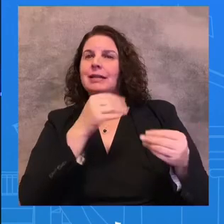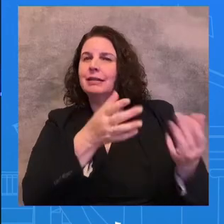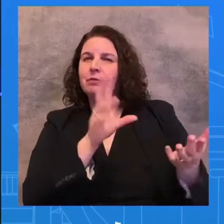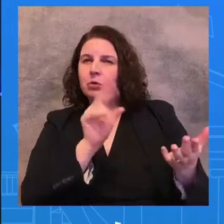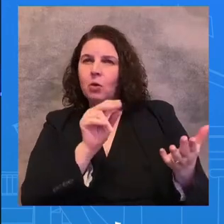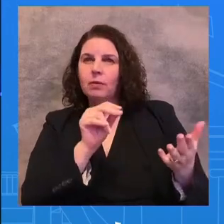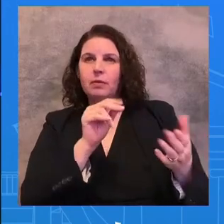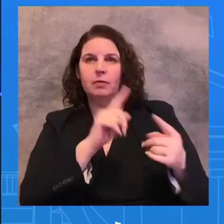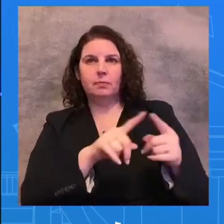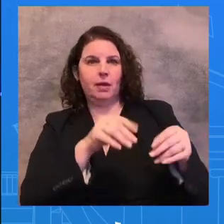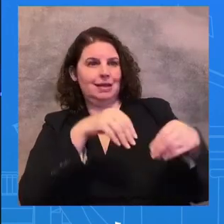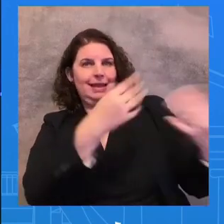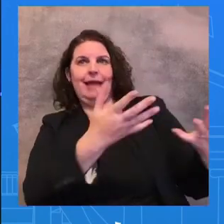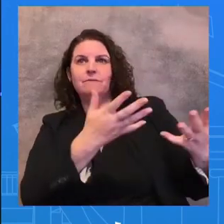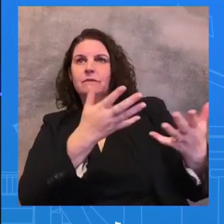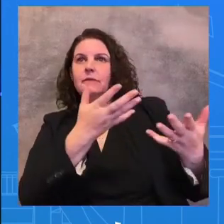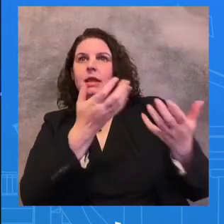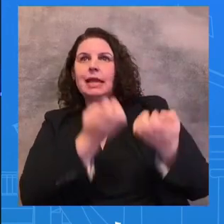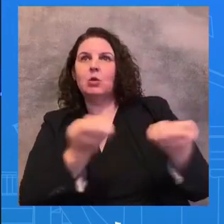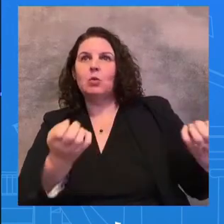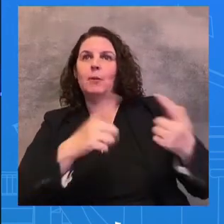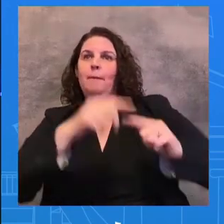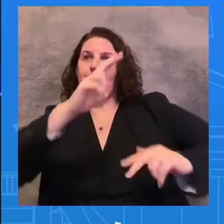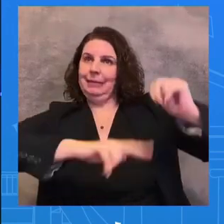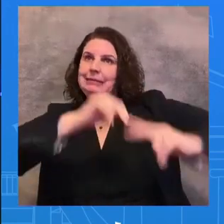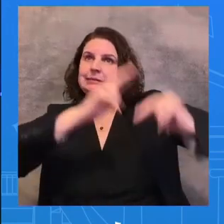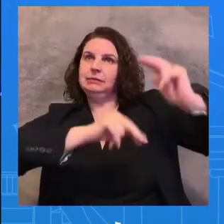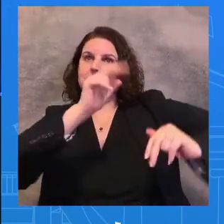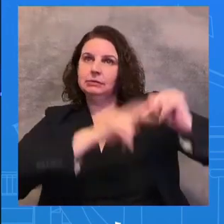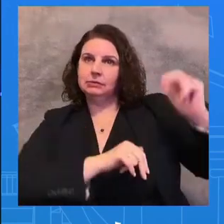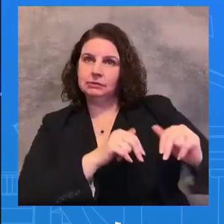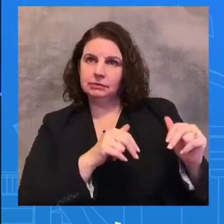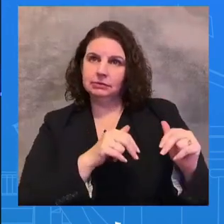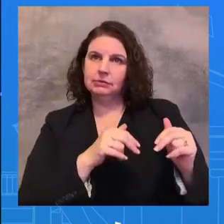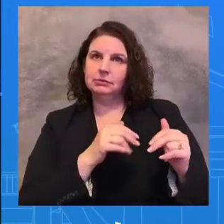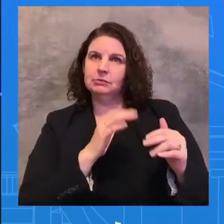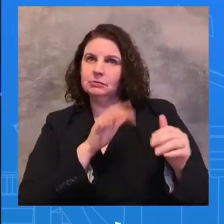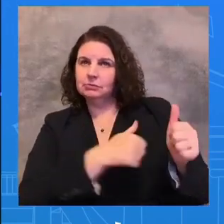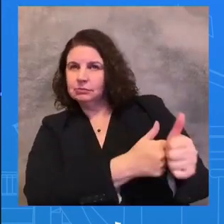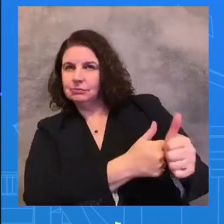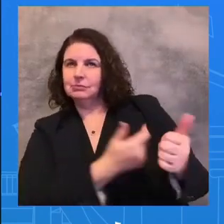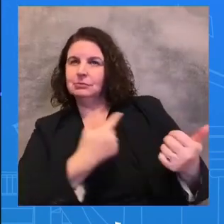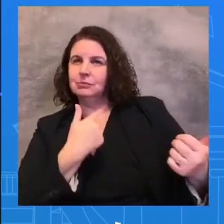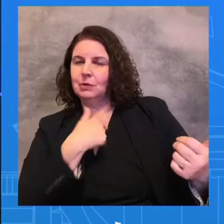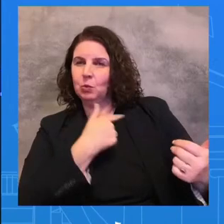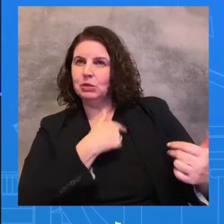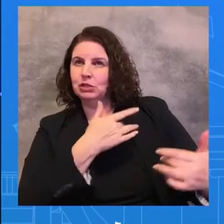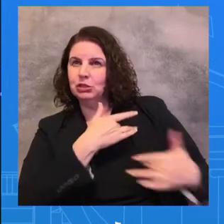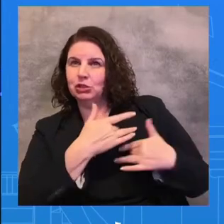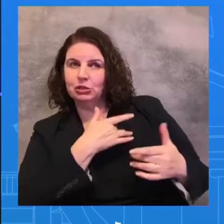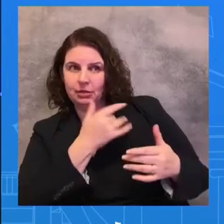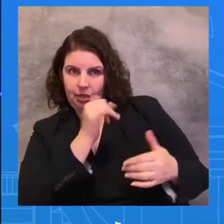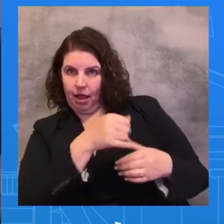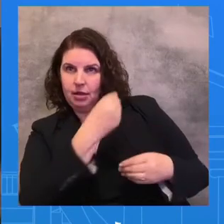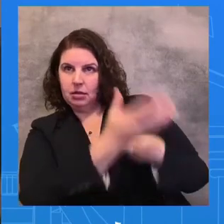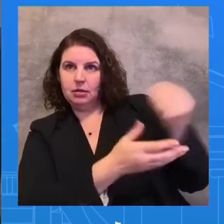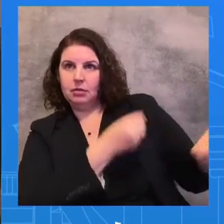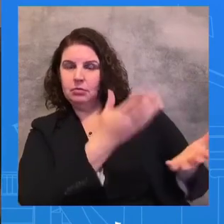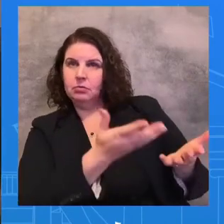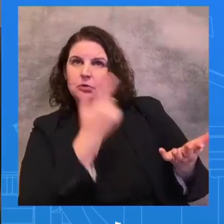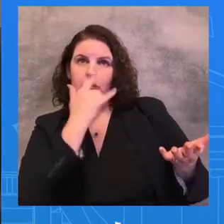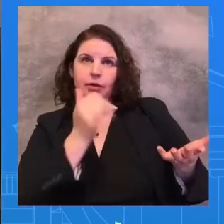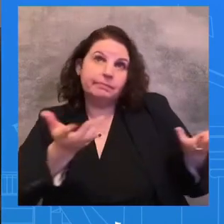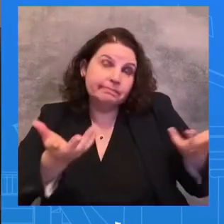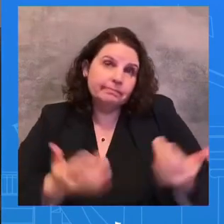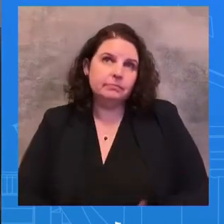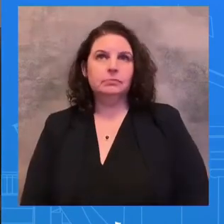taken action to deal with that in a concerted way with our allies and partners, and you can expect more of that action in the period ahead. Will the president go to the peace summit next